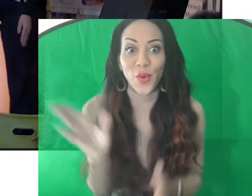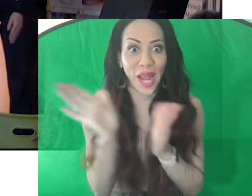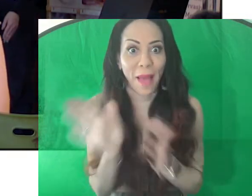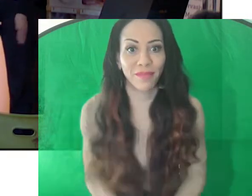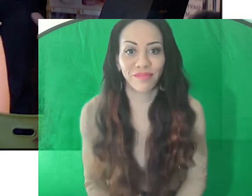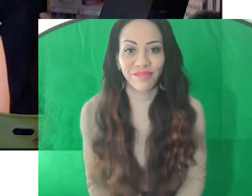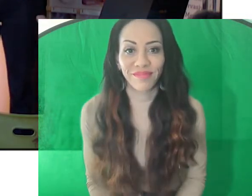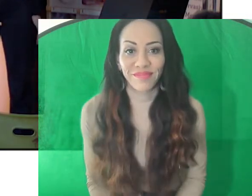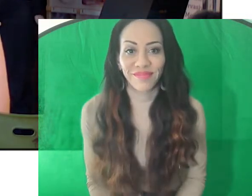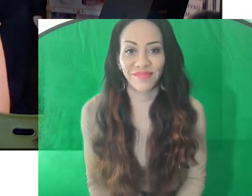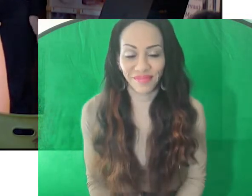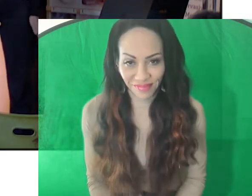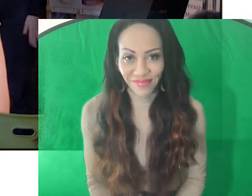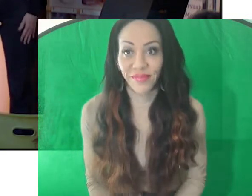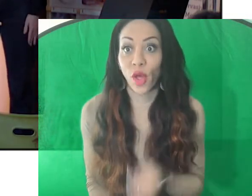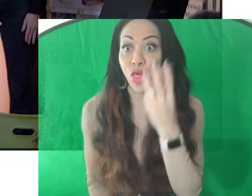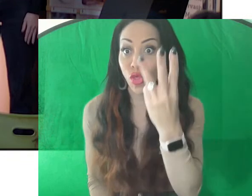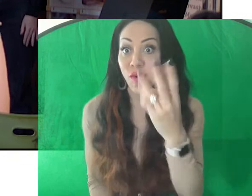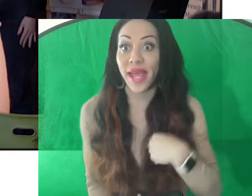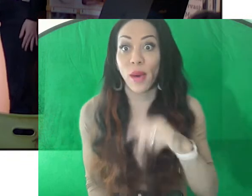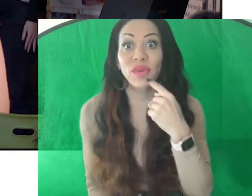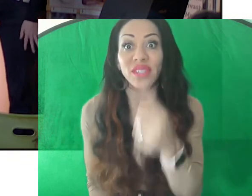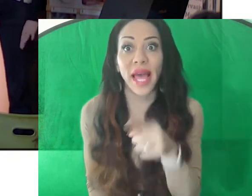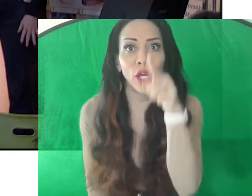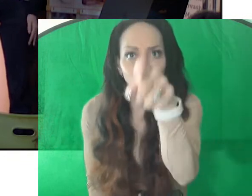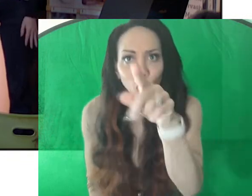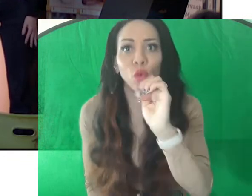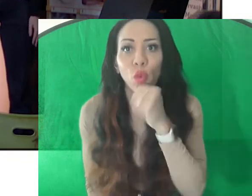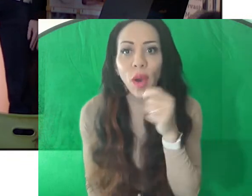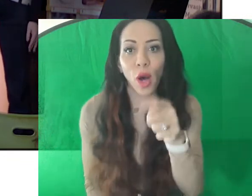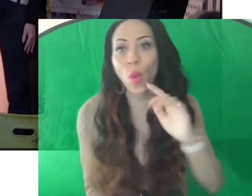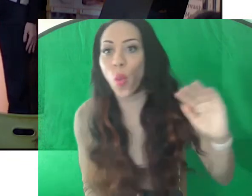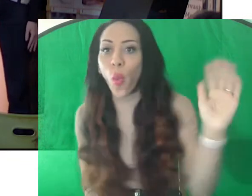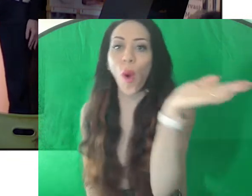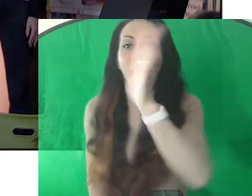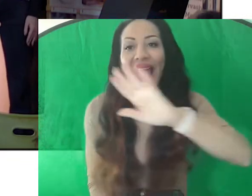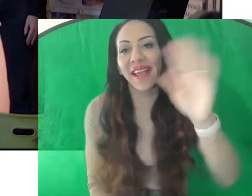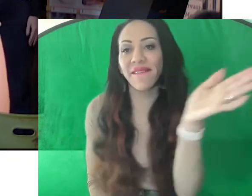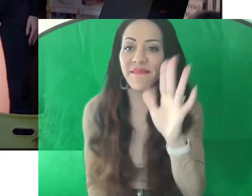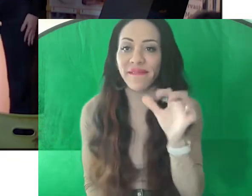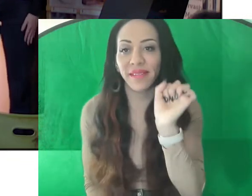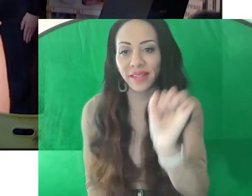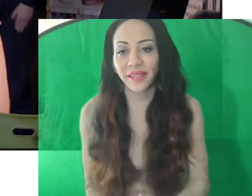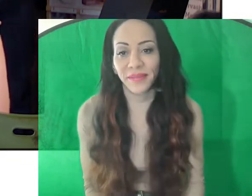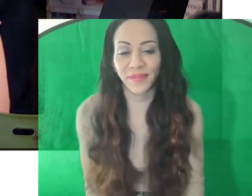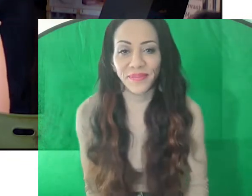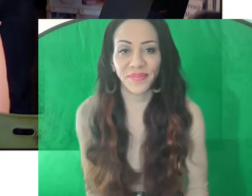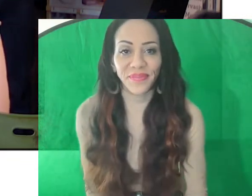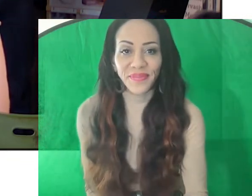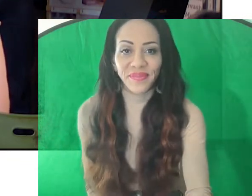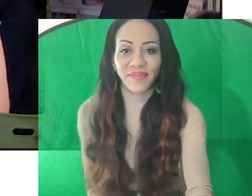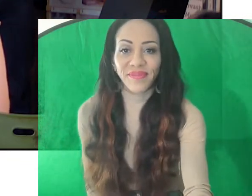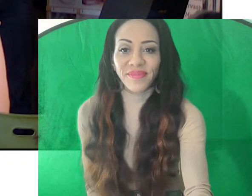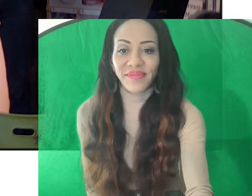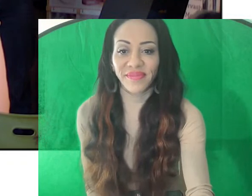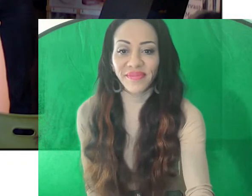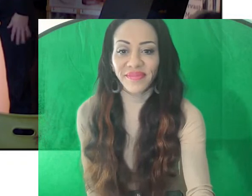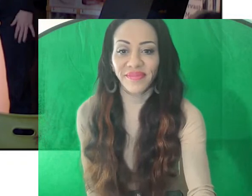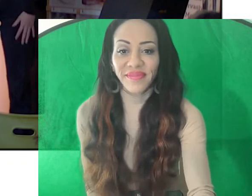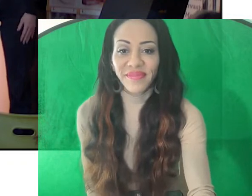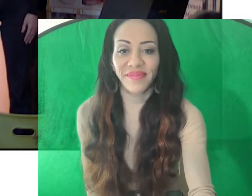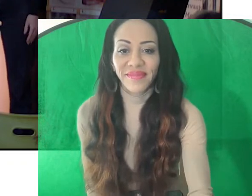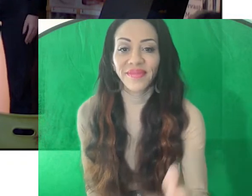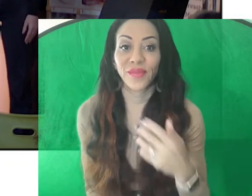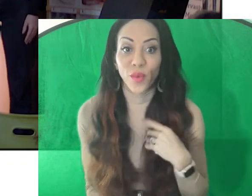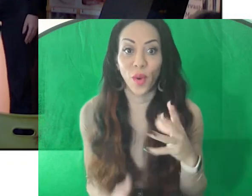Okay, I'm going to say 3, and you're going to do a wave, or a version of a wave for you. Yes, okay, so we're going to put that in a sequence in order.